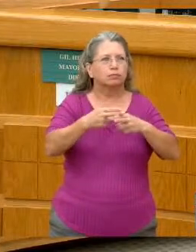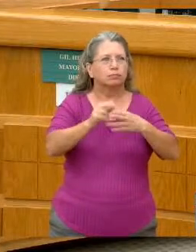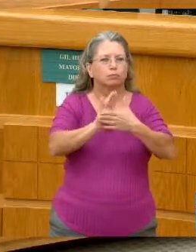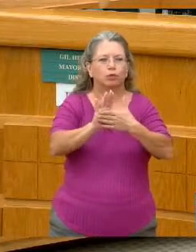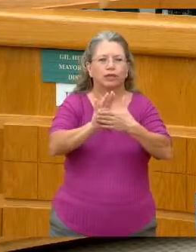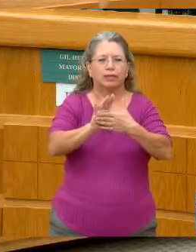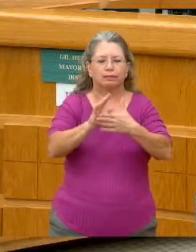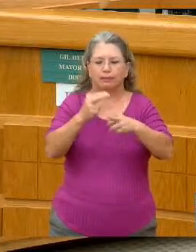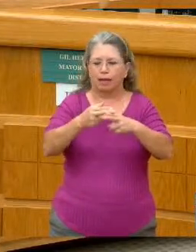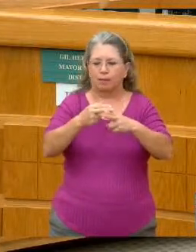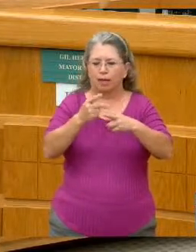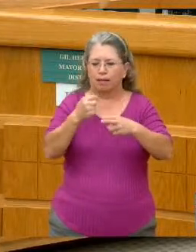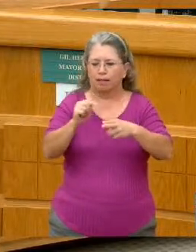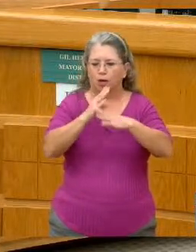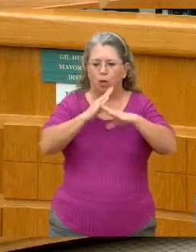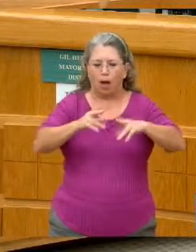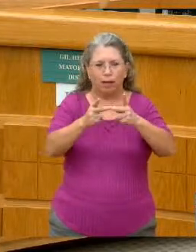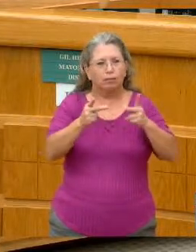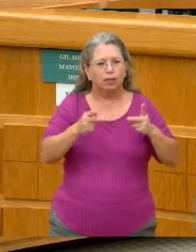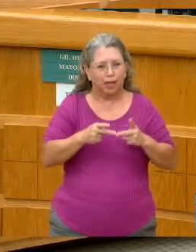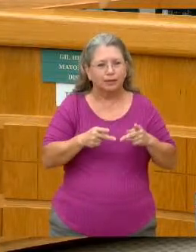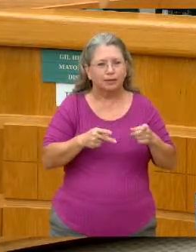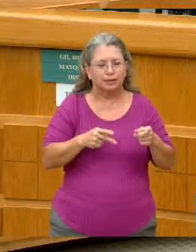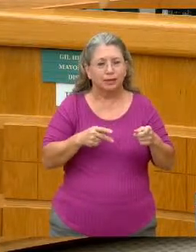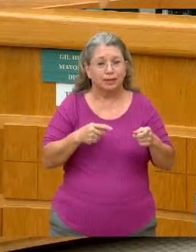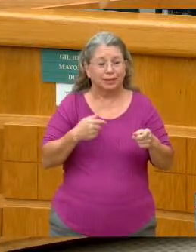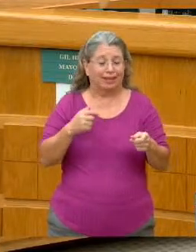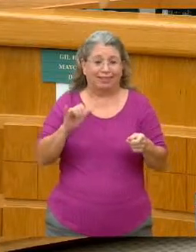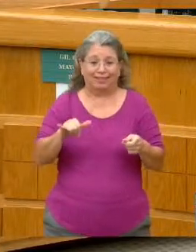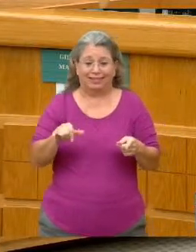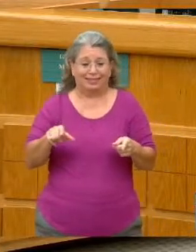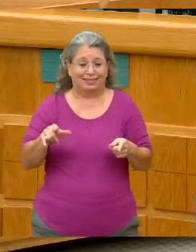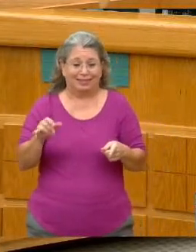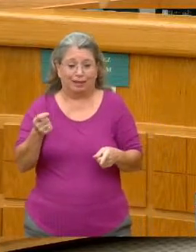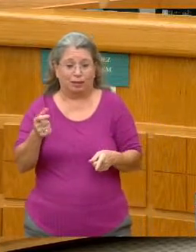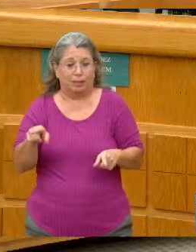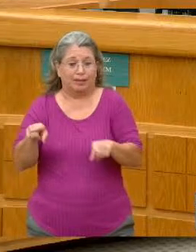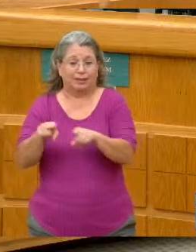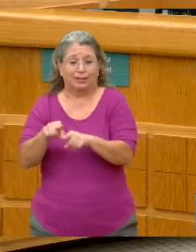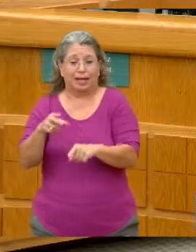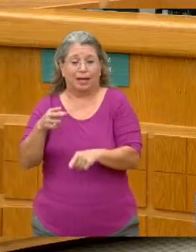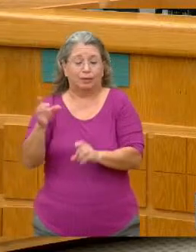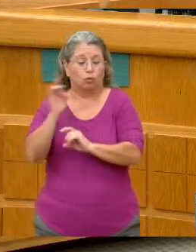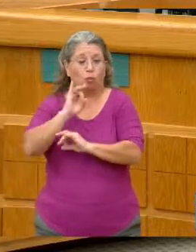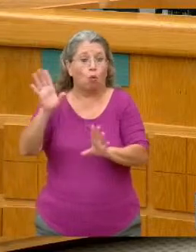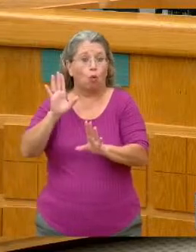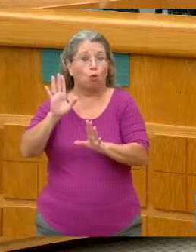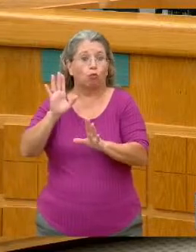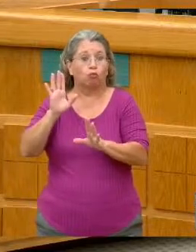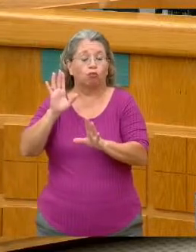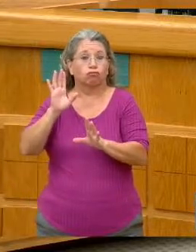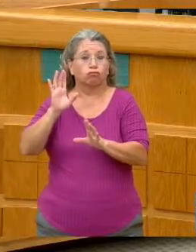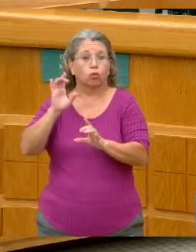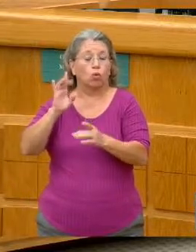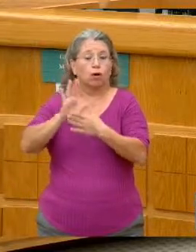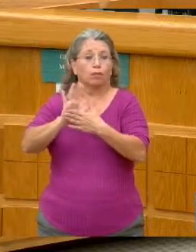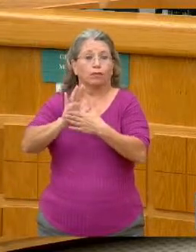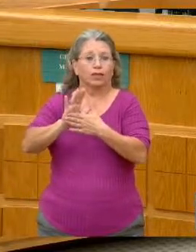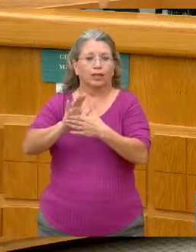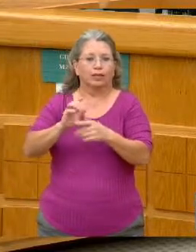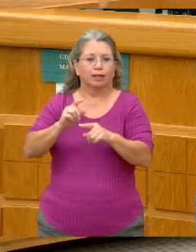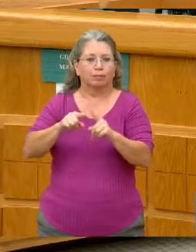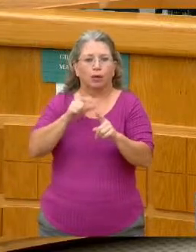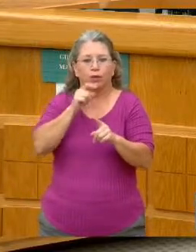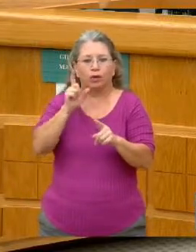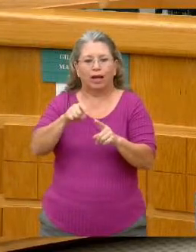famous recently. We're in a horror movie, if you will, but the Quiet Place didn't get it quite right. It's not